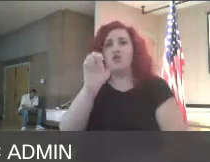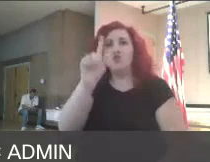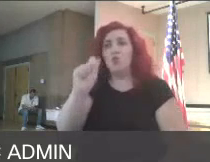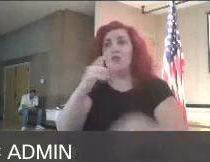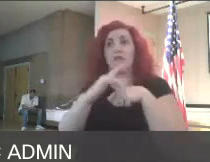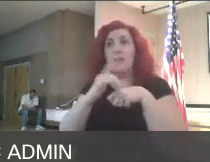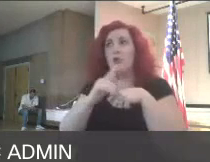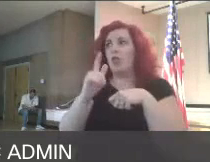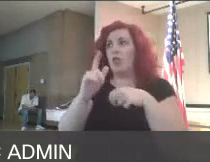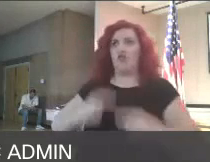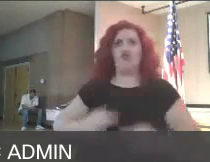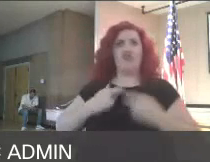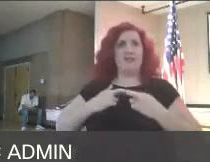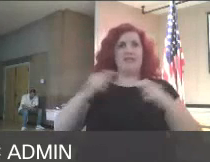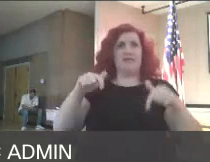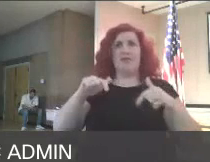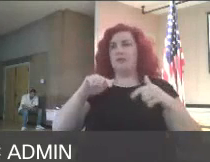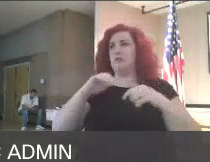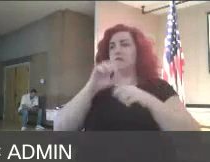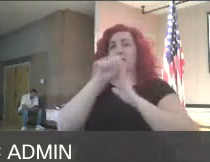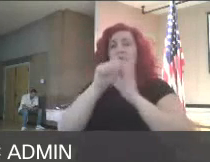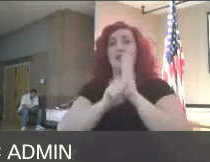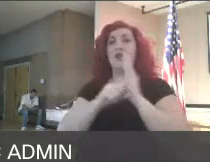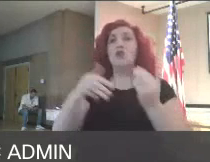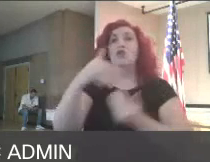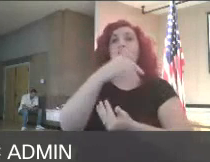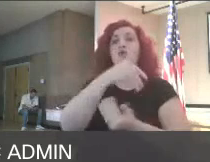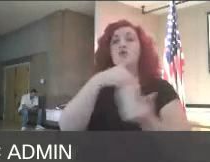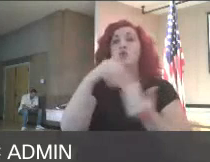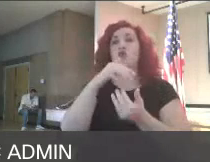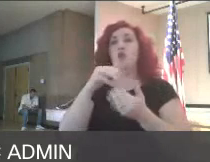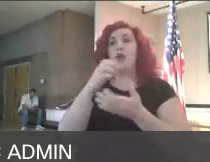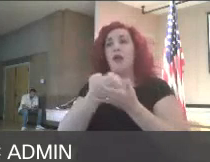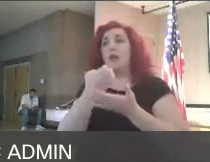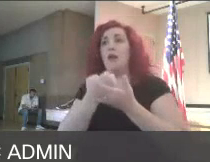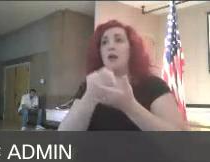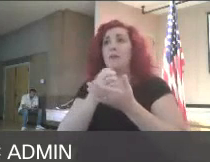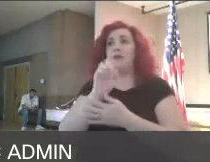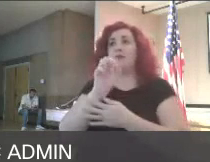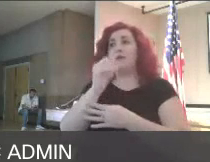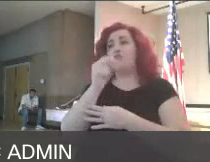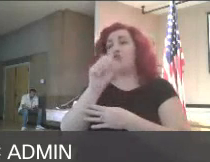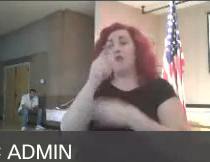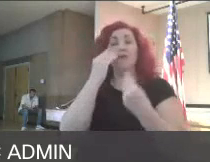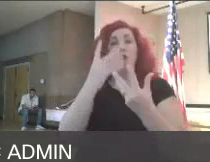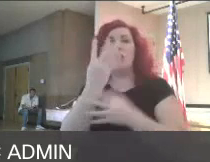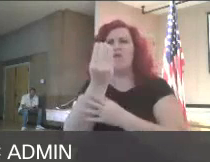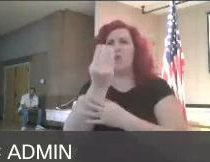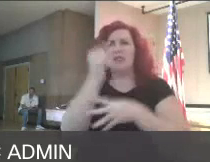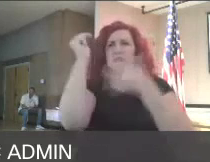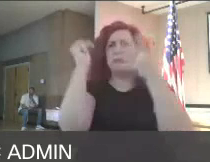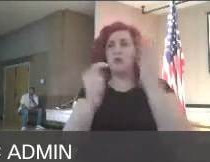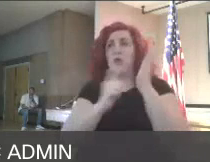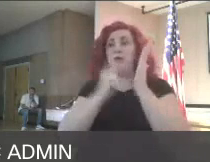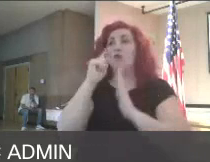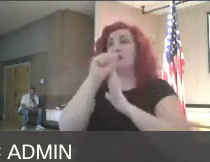to you guys as a resident. So the first one is our socioeconomic app. It has demographic data, 14 different points for the entire state of